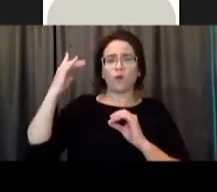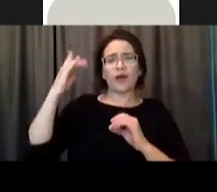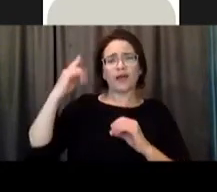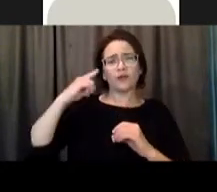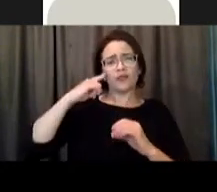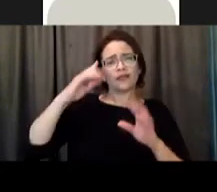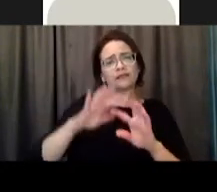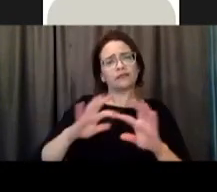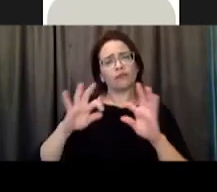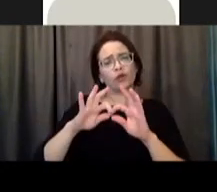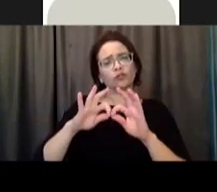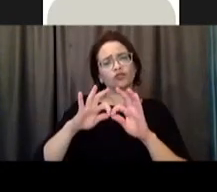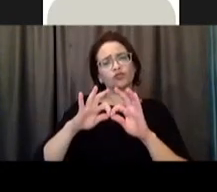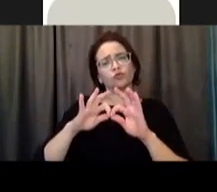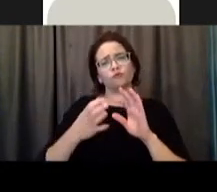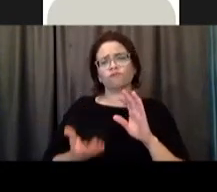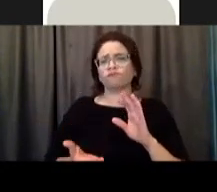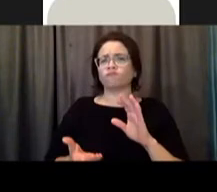Holodomor?